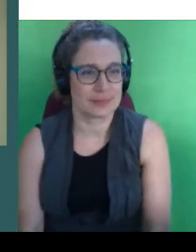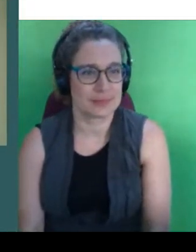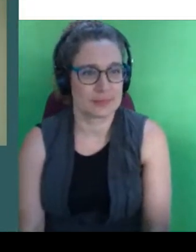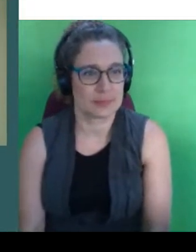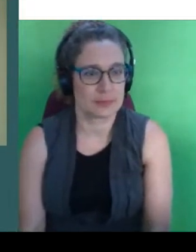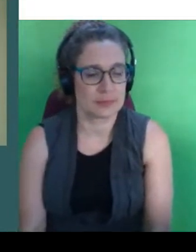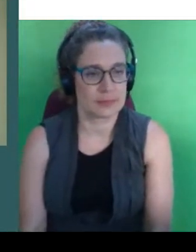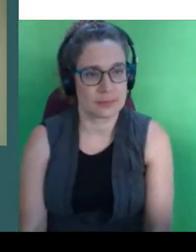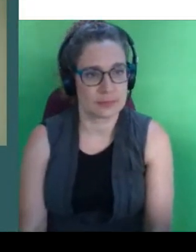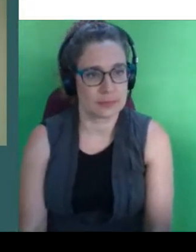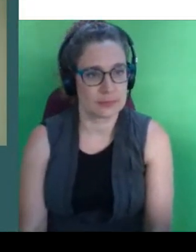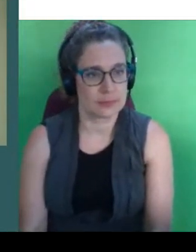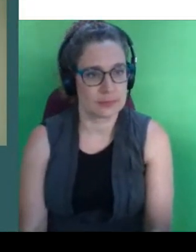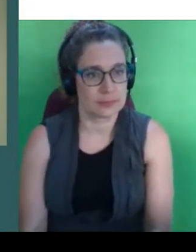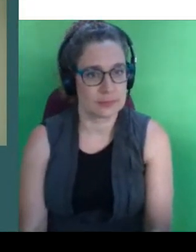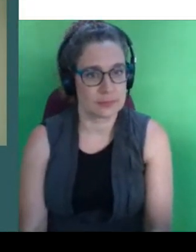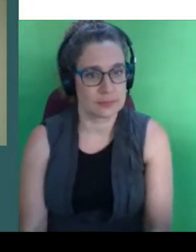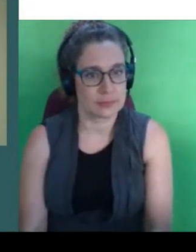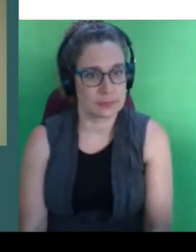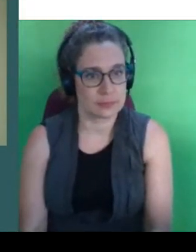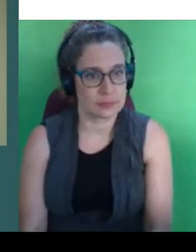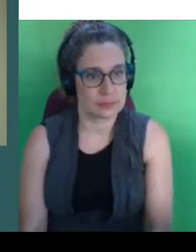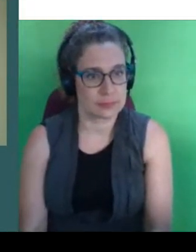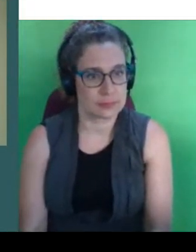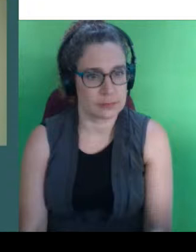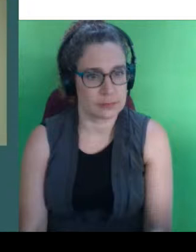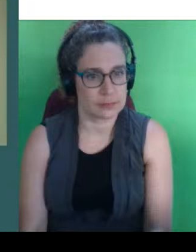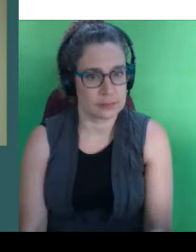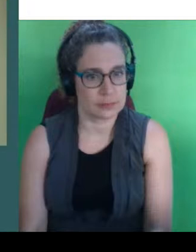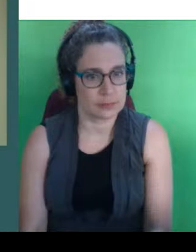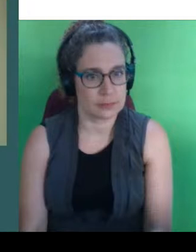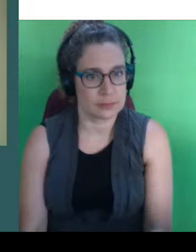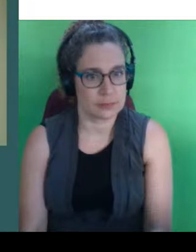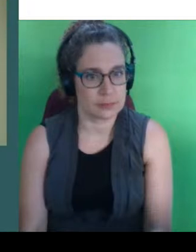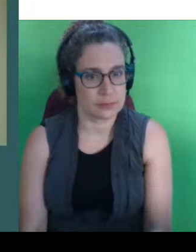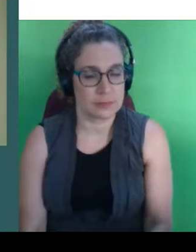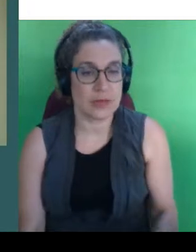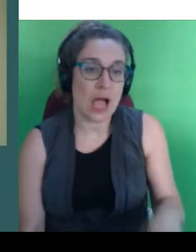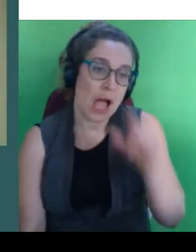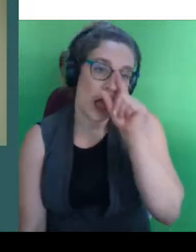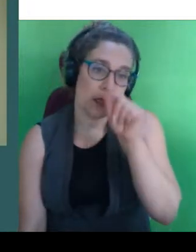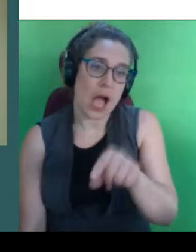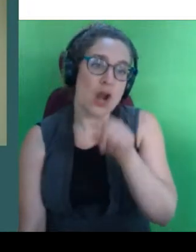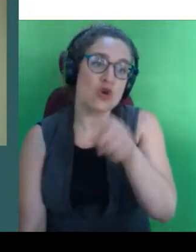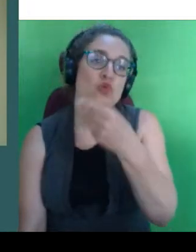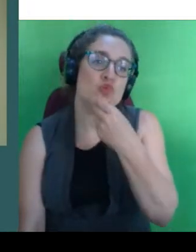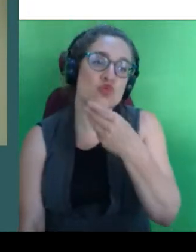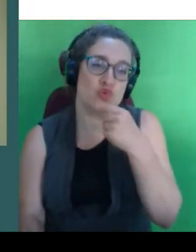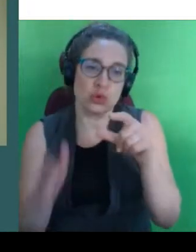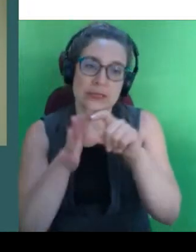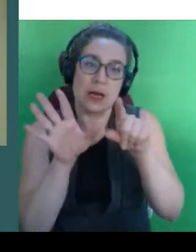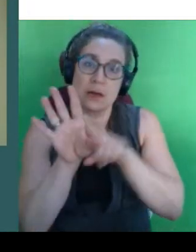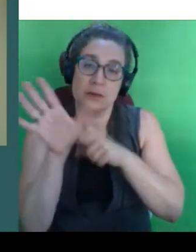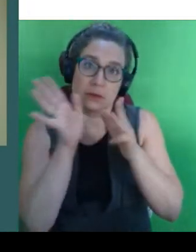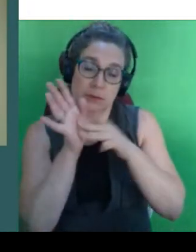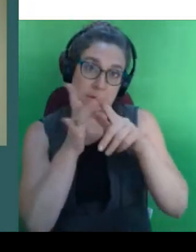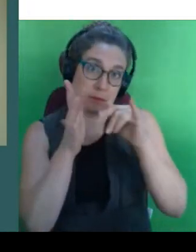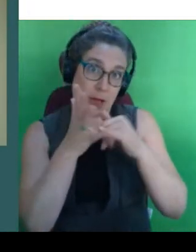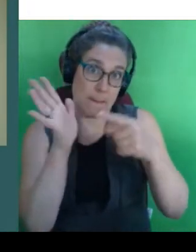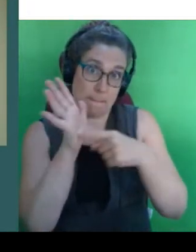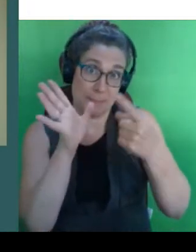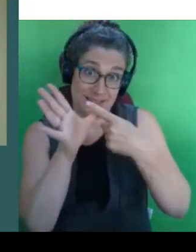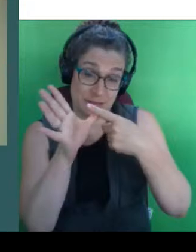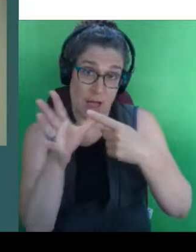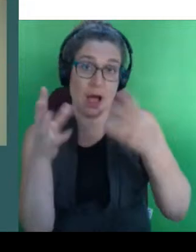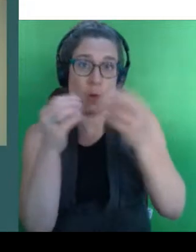Can you use Dymista in children? So that's the... It depends on the license. I think here we have a license from 12 and up, and other